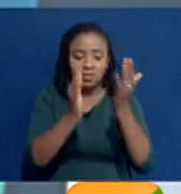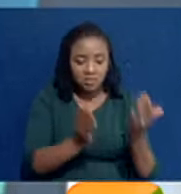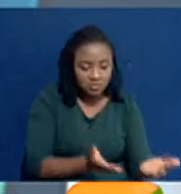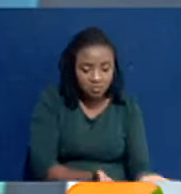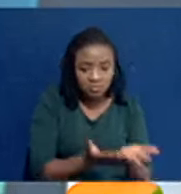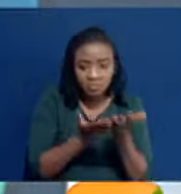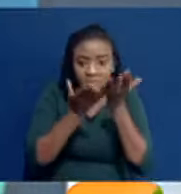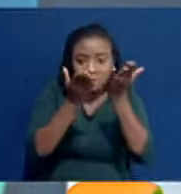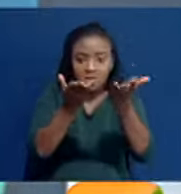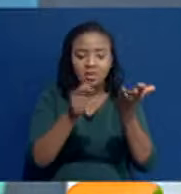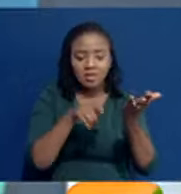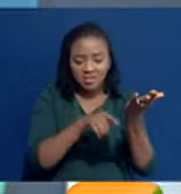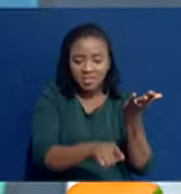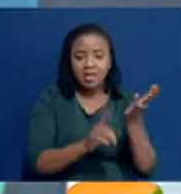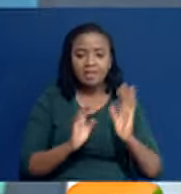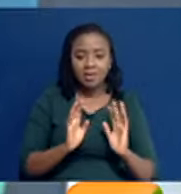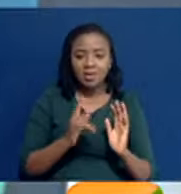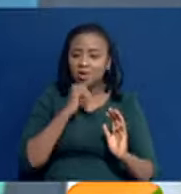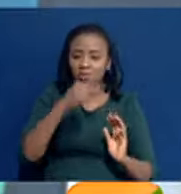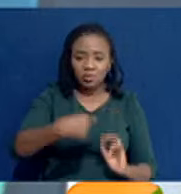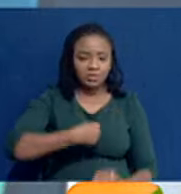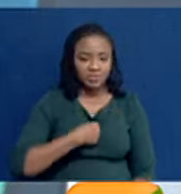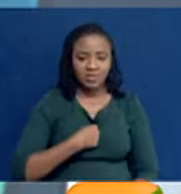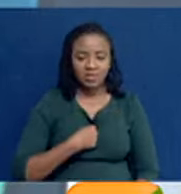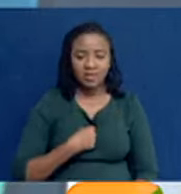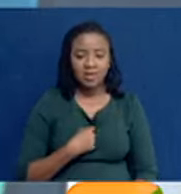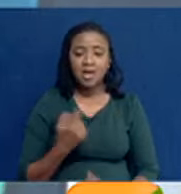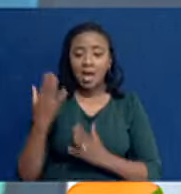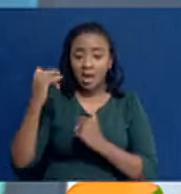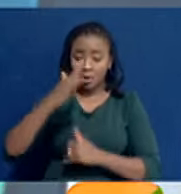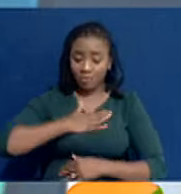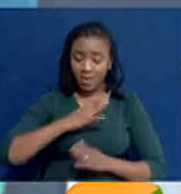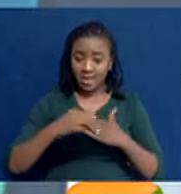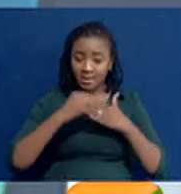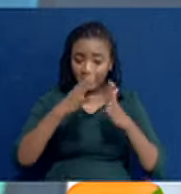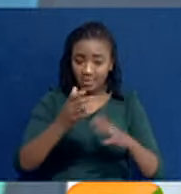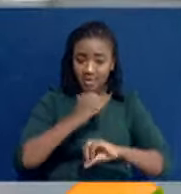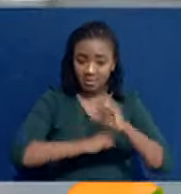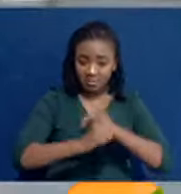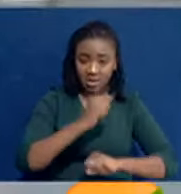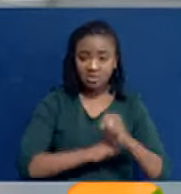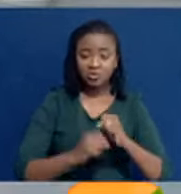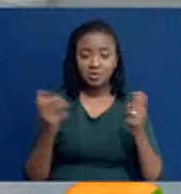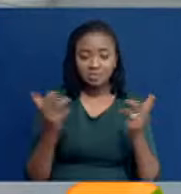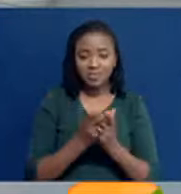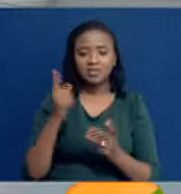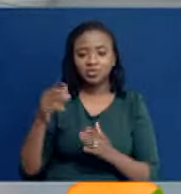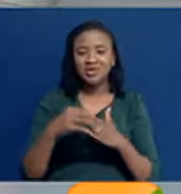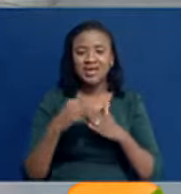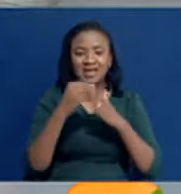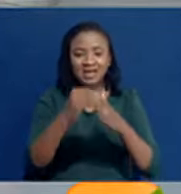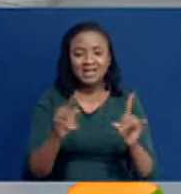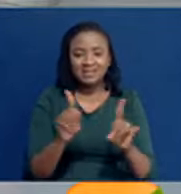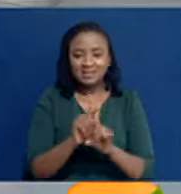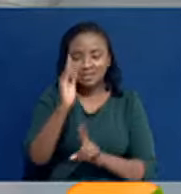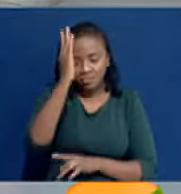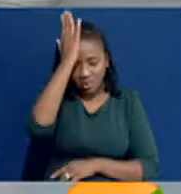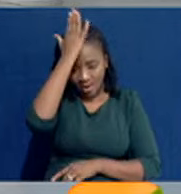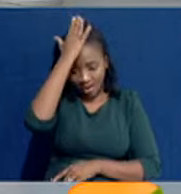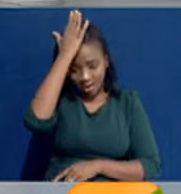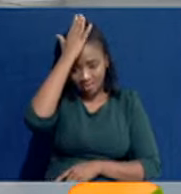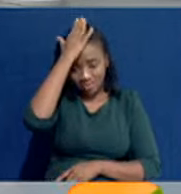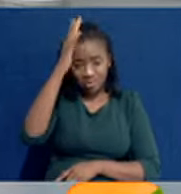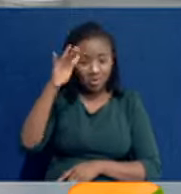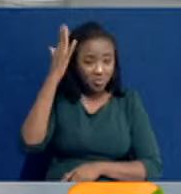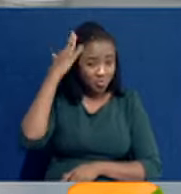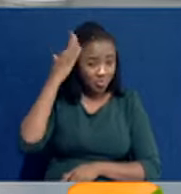nation has been that type. Absolutely. Leading with humility. Yeah, indeed. Senator, you know, this, we do a live show